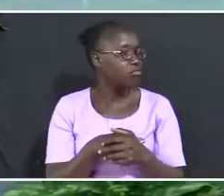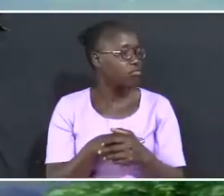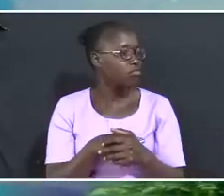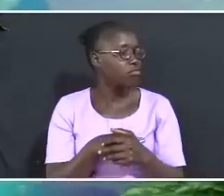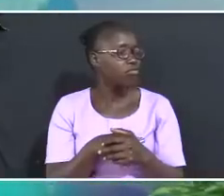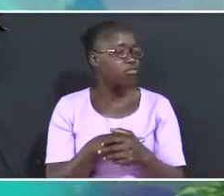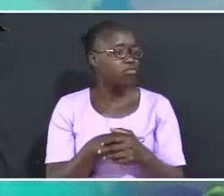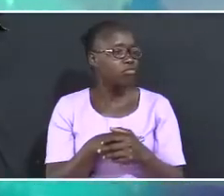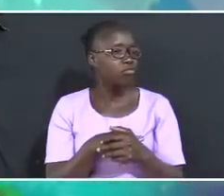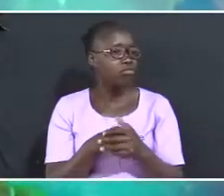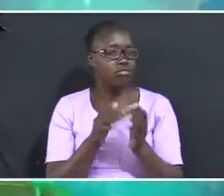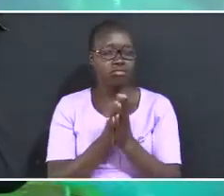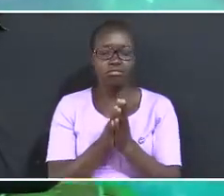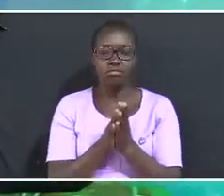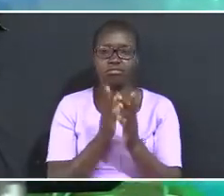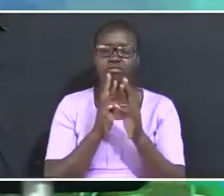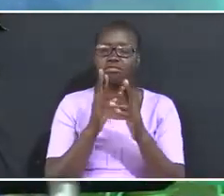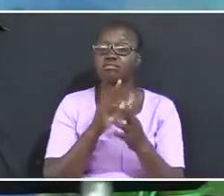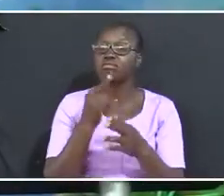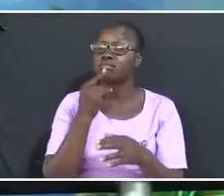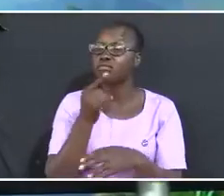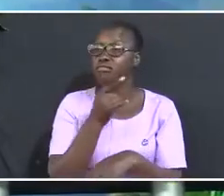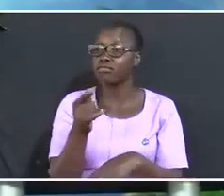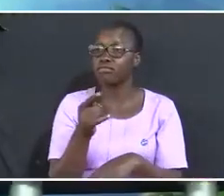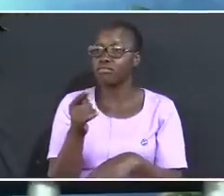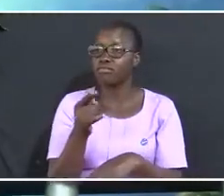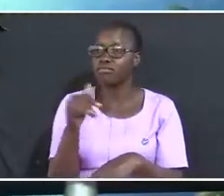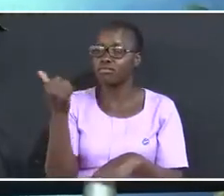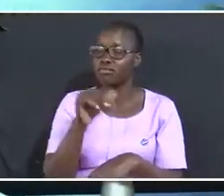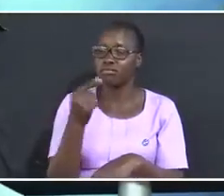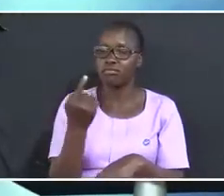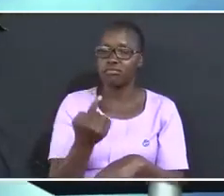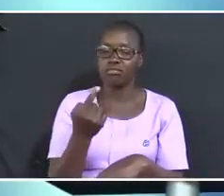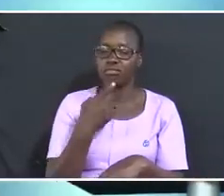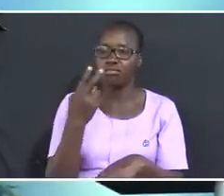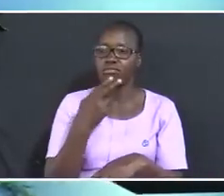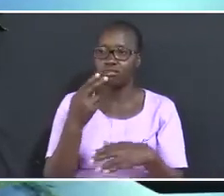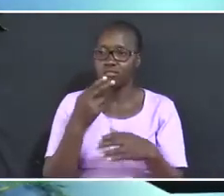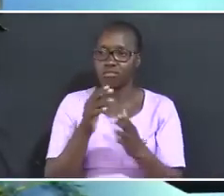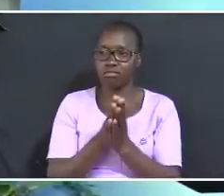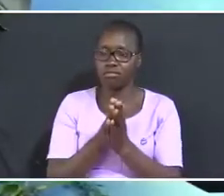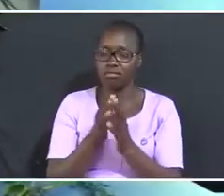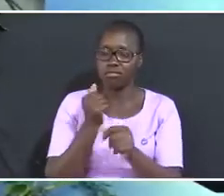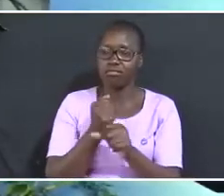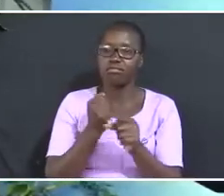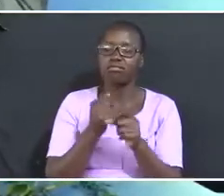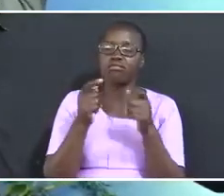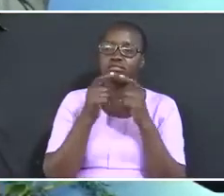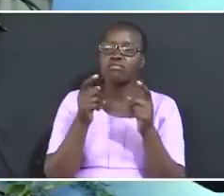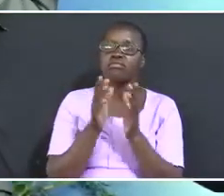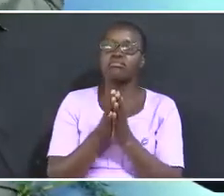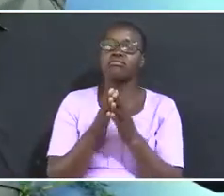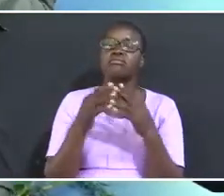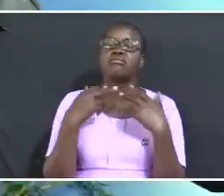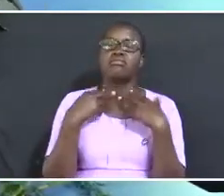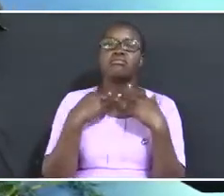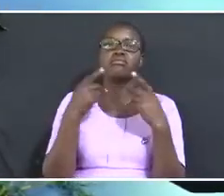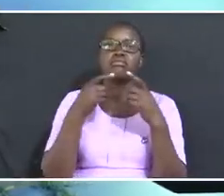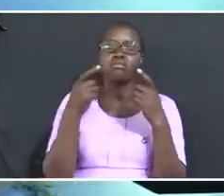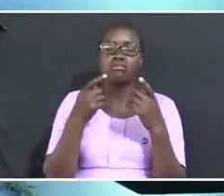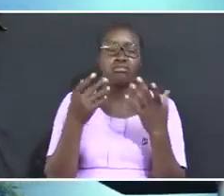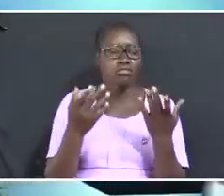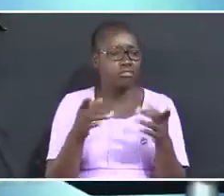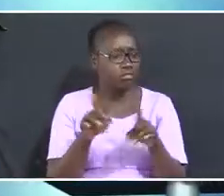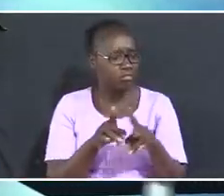And Jesus responded, I assure you, everyone who commits sin is a slave of sin.